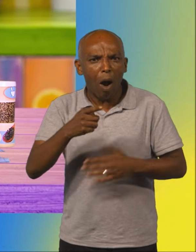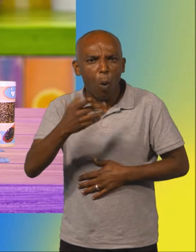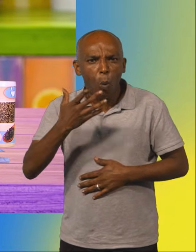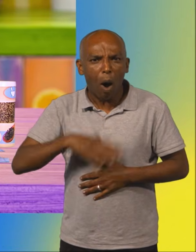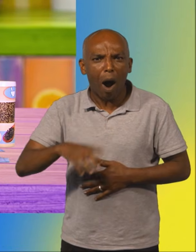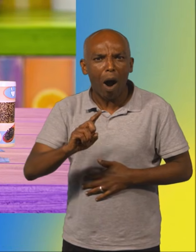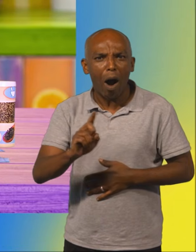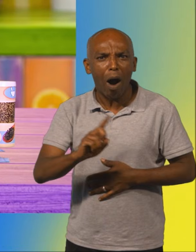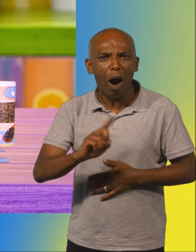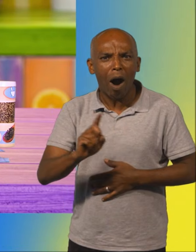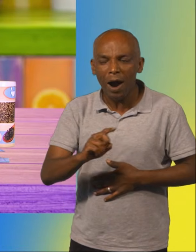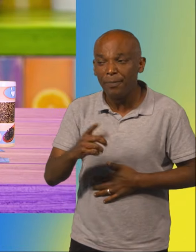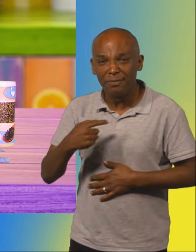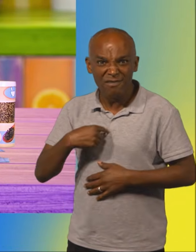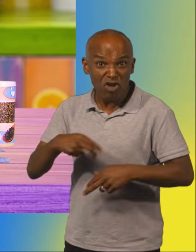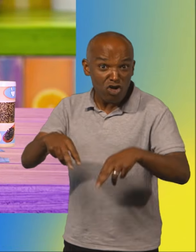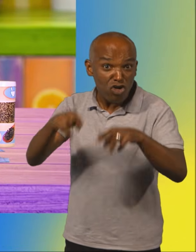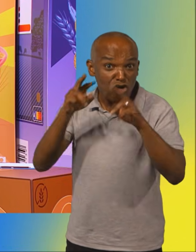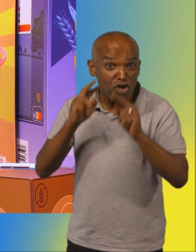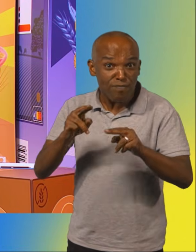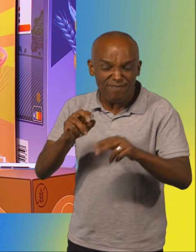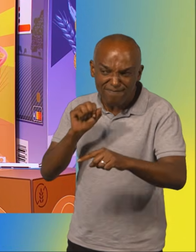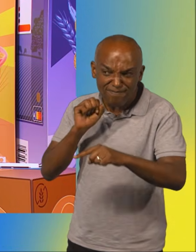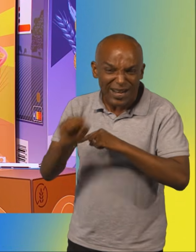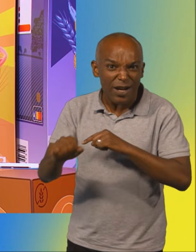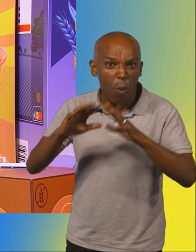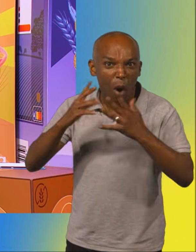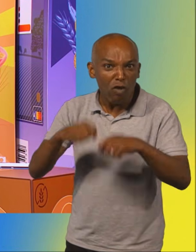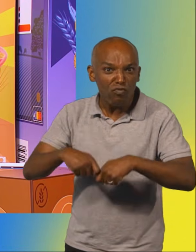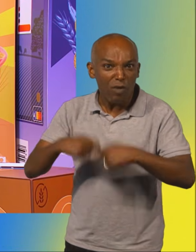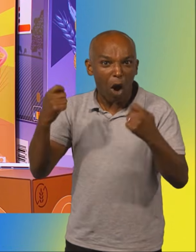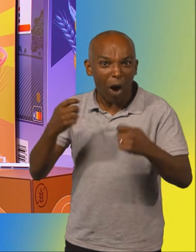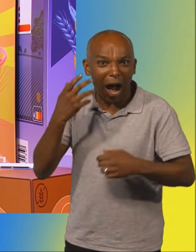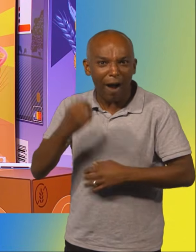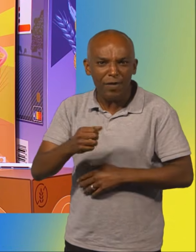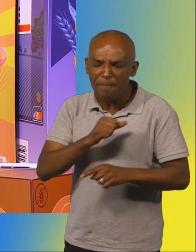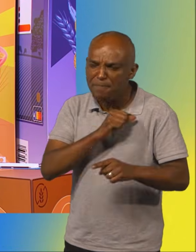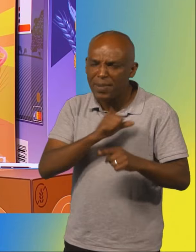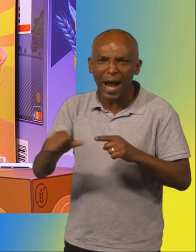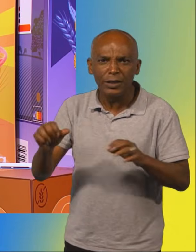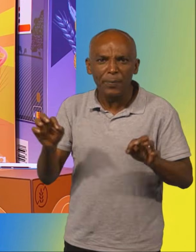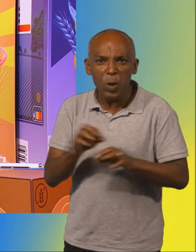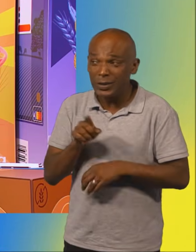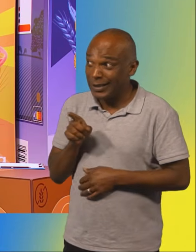hoped that I'd beat the world record for having the best musical knees.